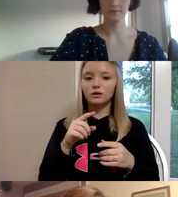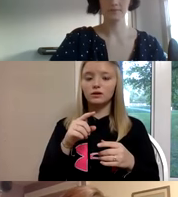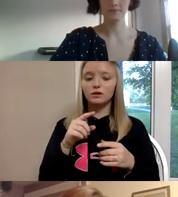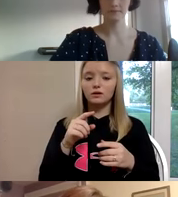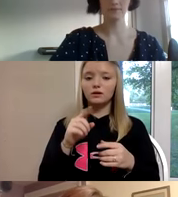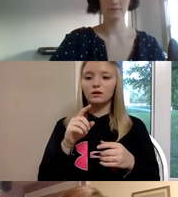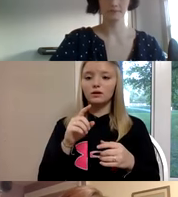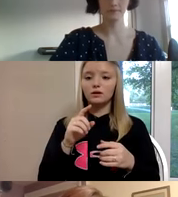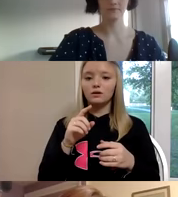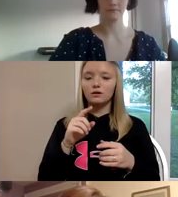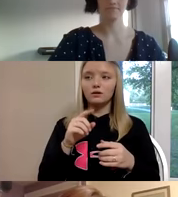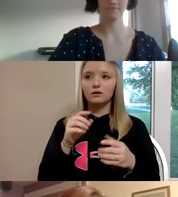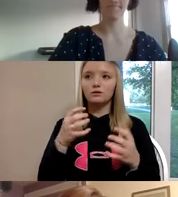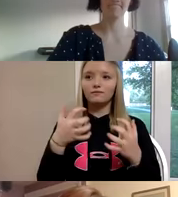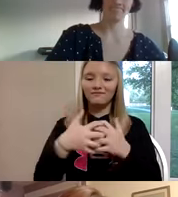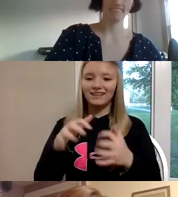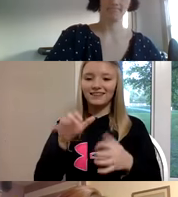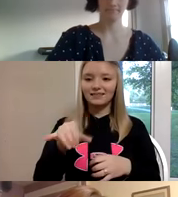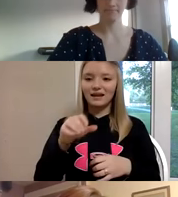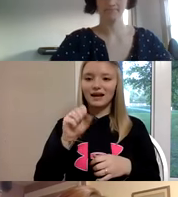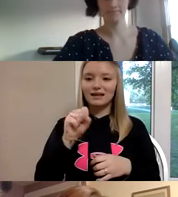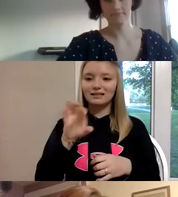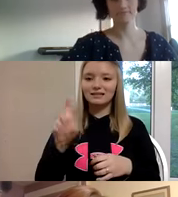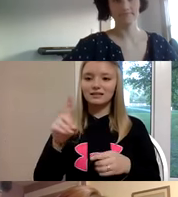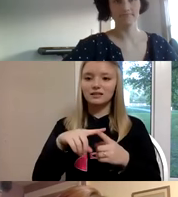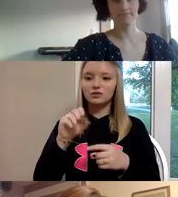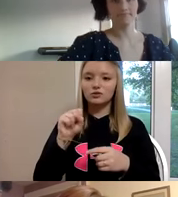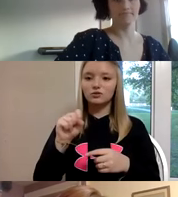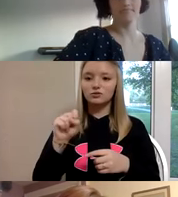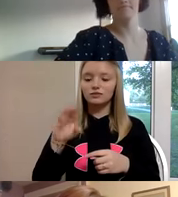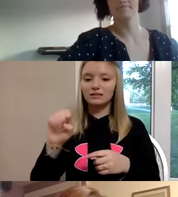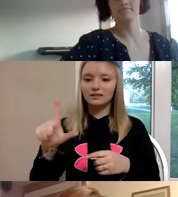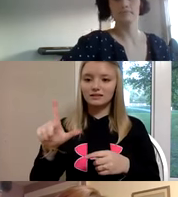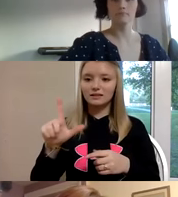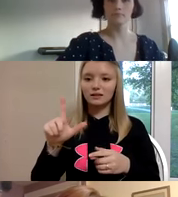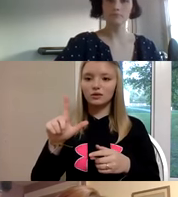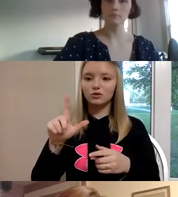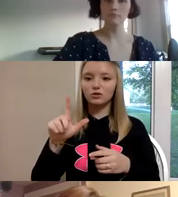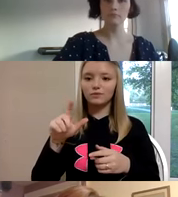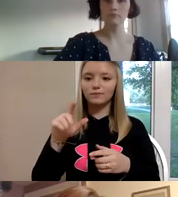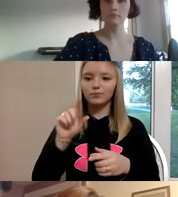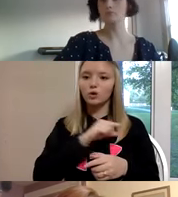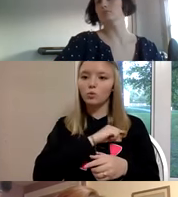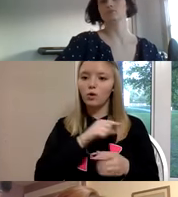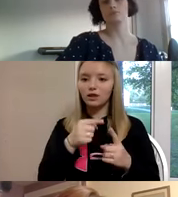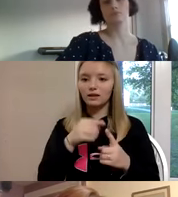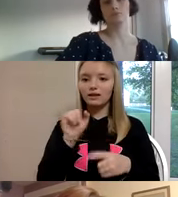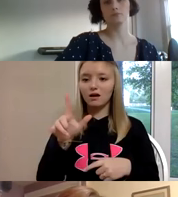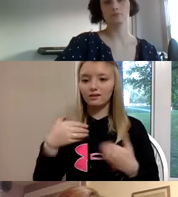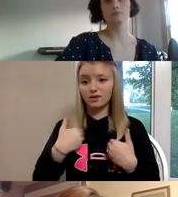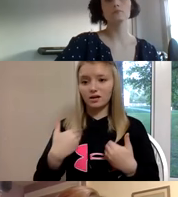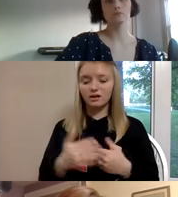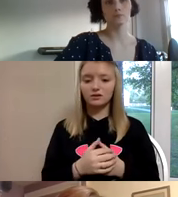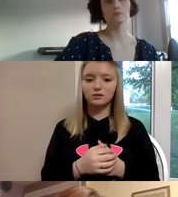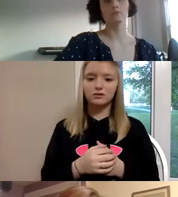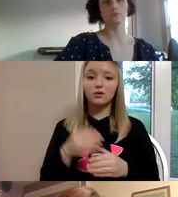our Seed to Seal oils do not go into anything that does not meet our Seed to Seal standards. So after the class, we'll be